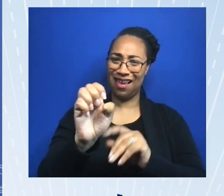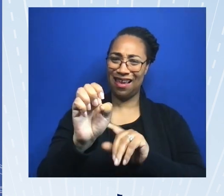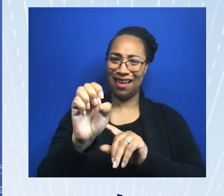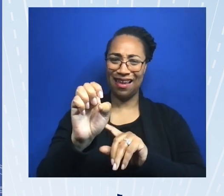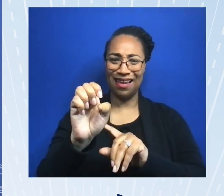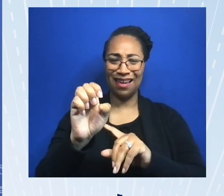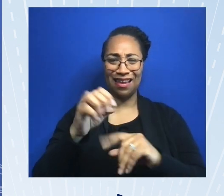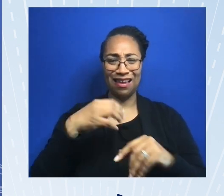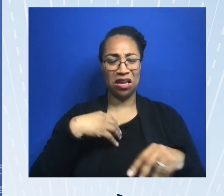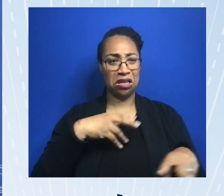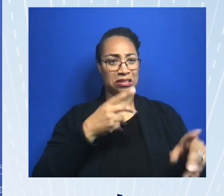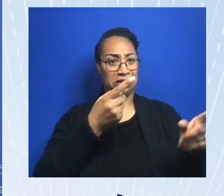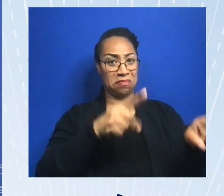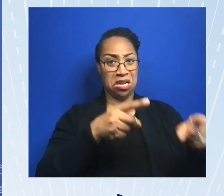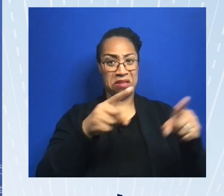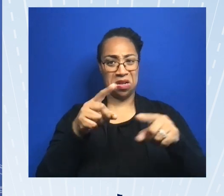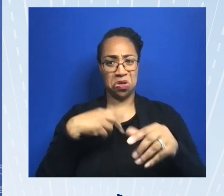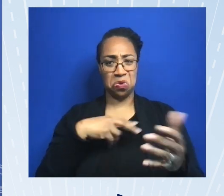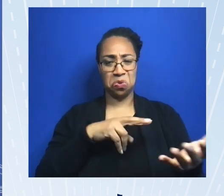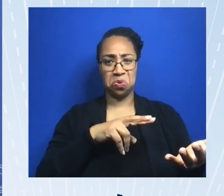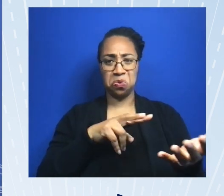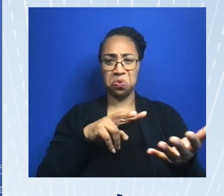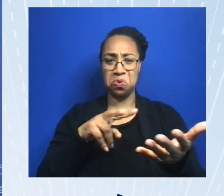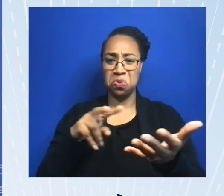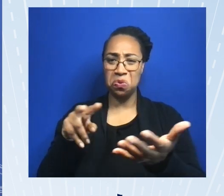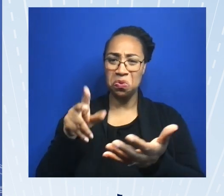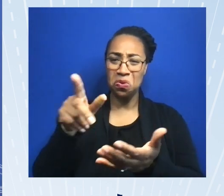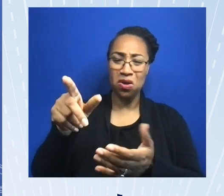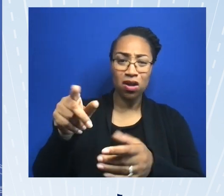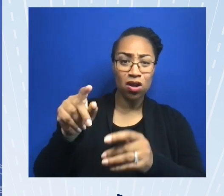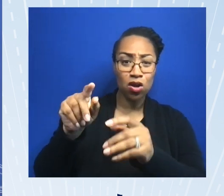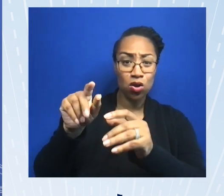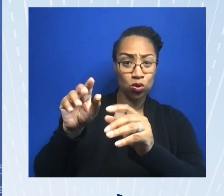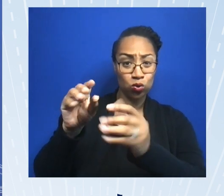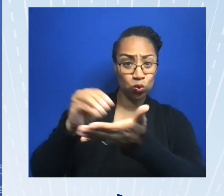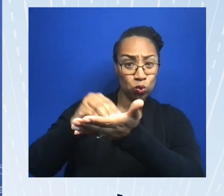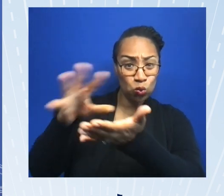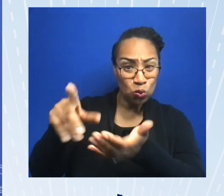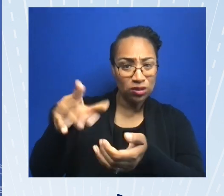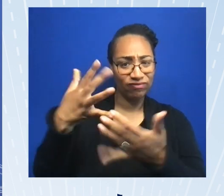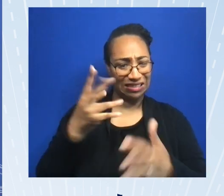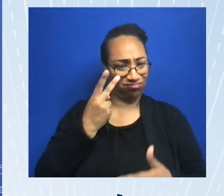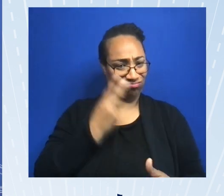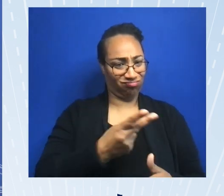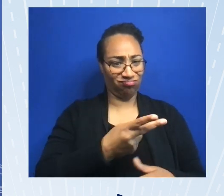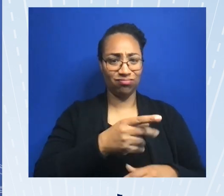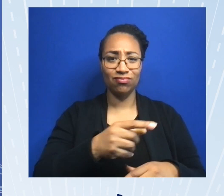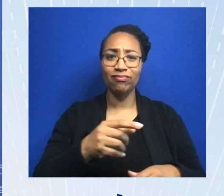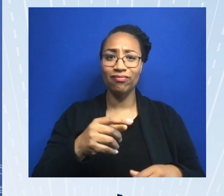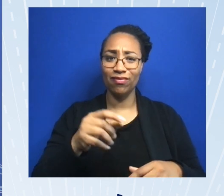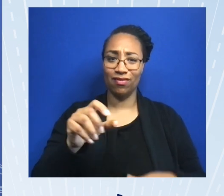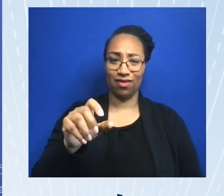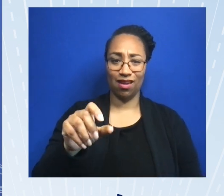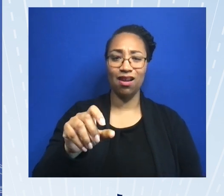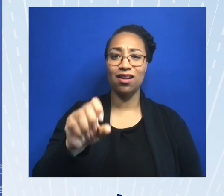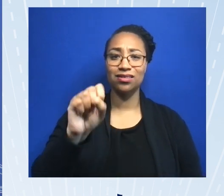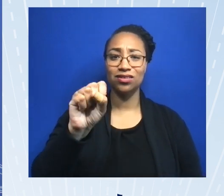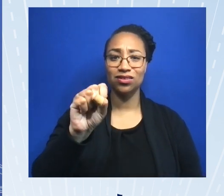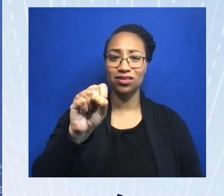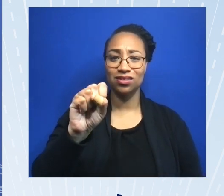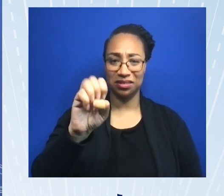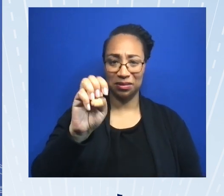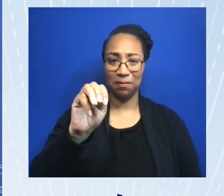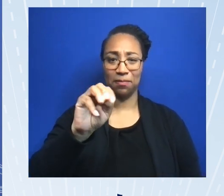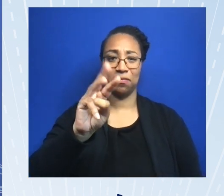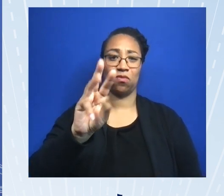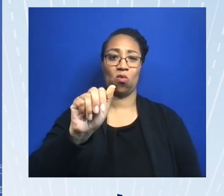school, parents who faced with slurs and obscenities as they dropped off their toddlers at a